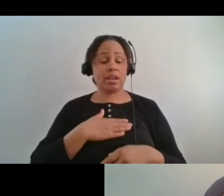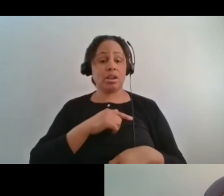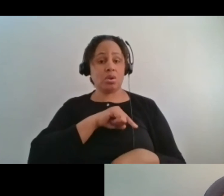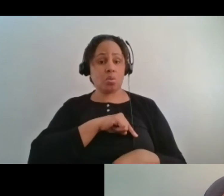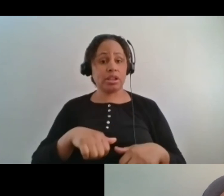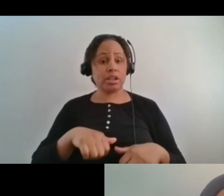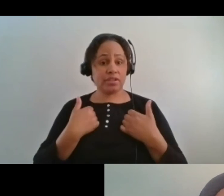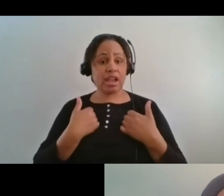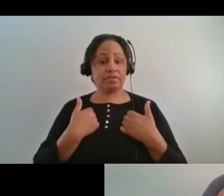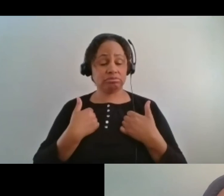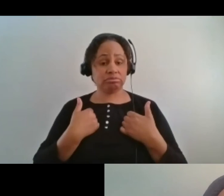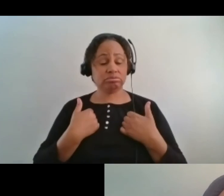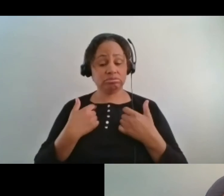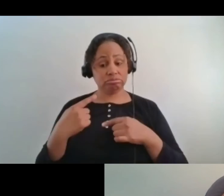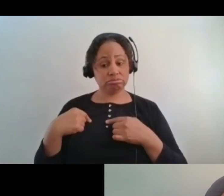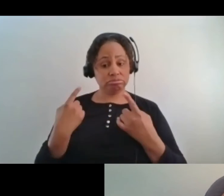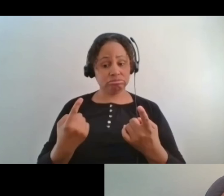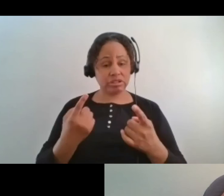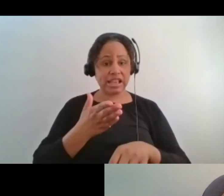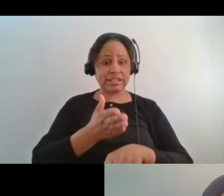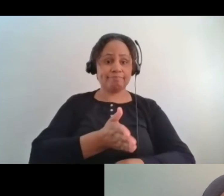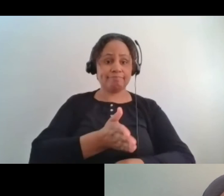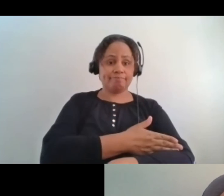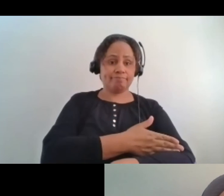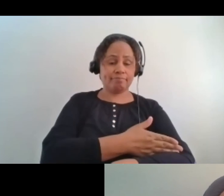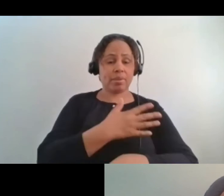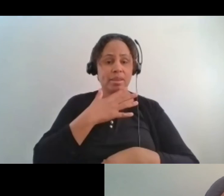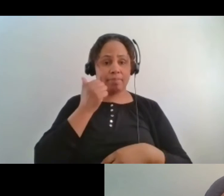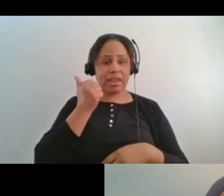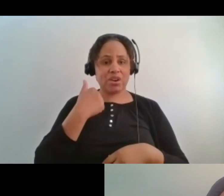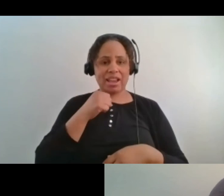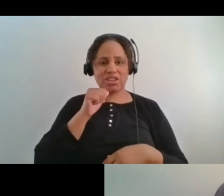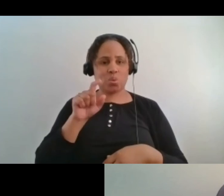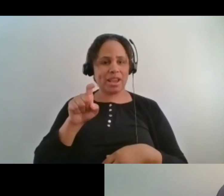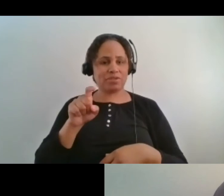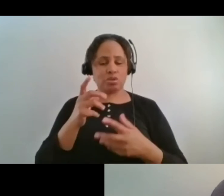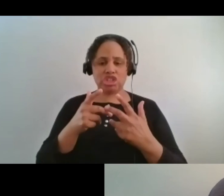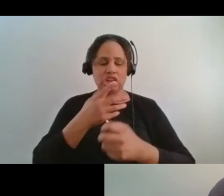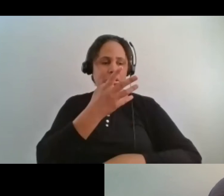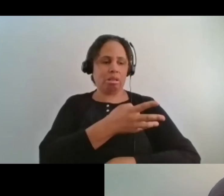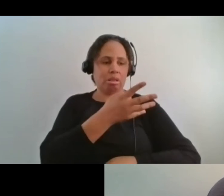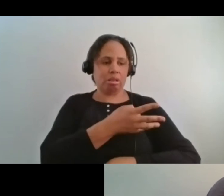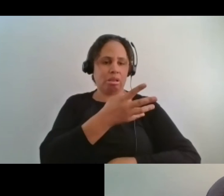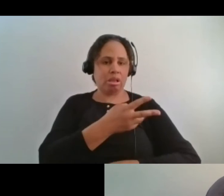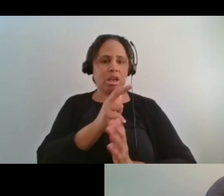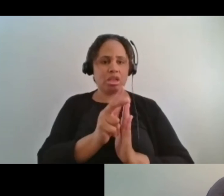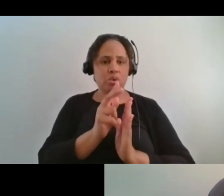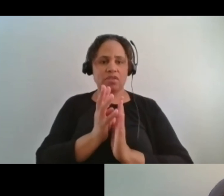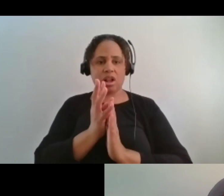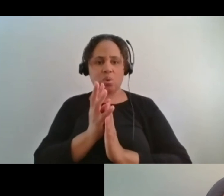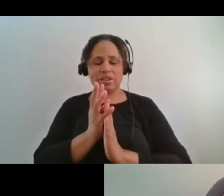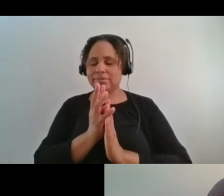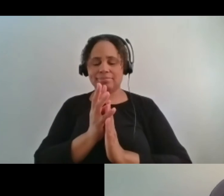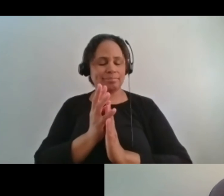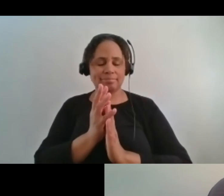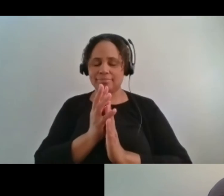have to be attached to a kidney dialysis machine for 4 hours, 3 to 4 hours every other day.